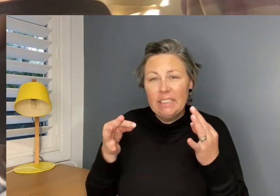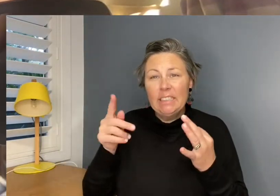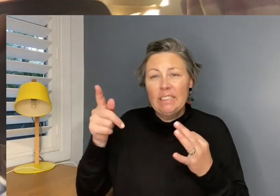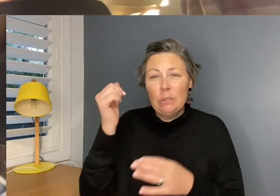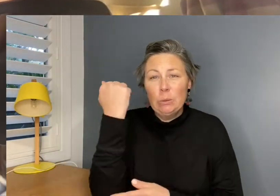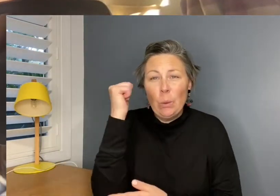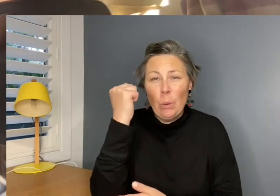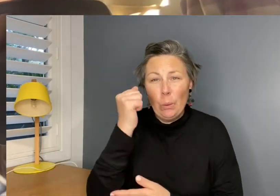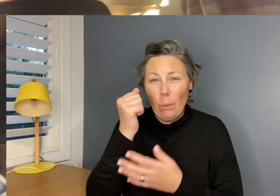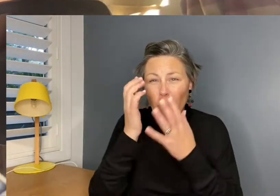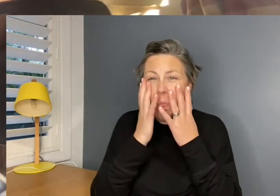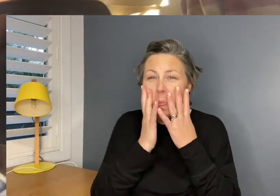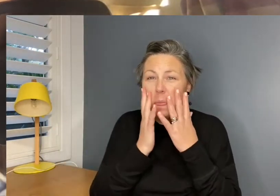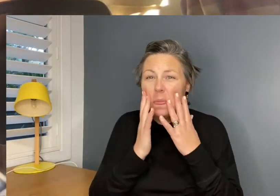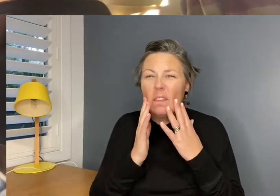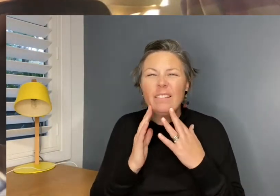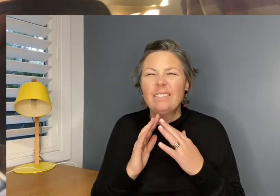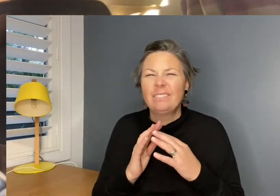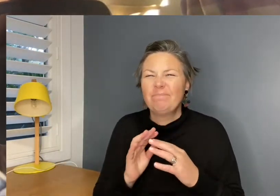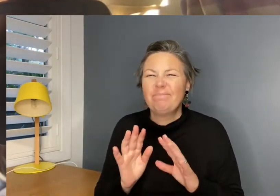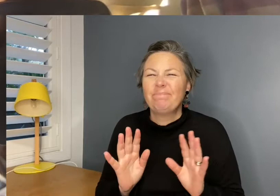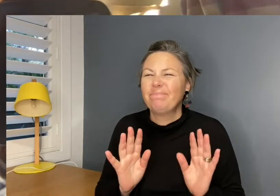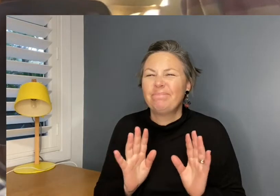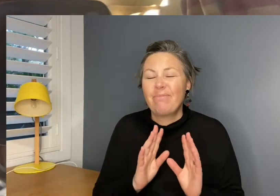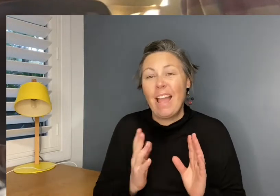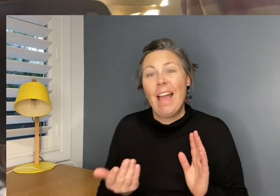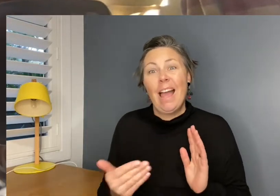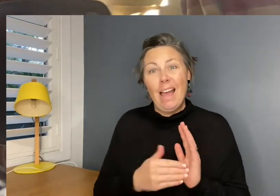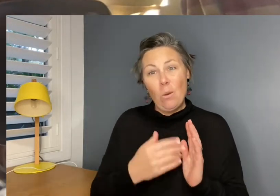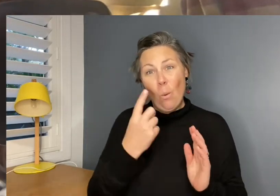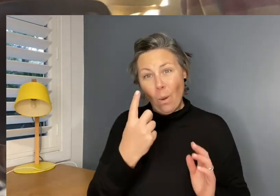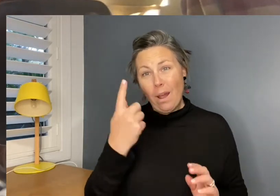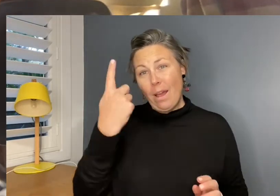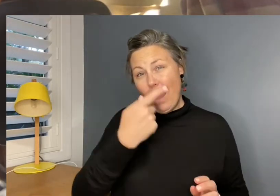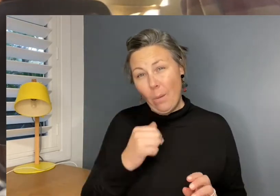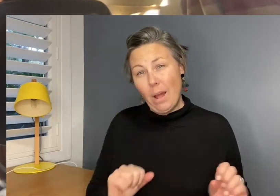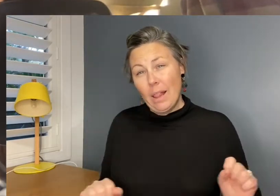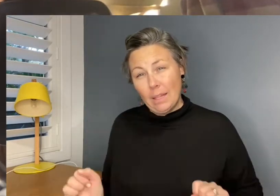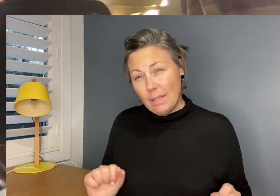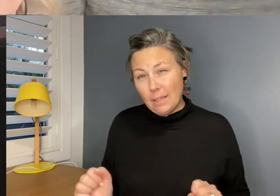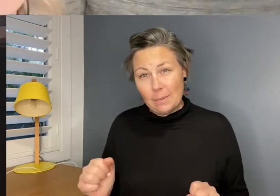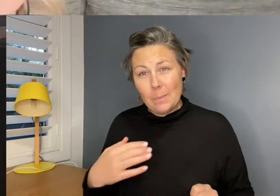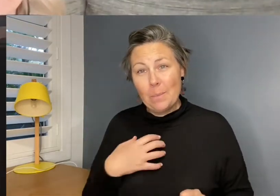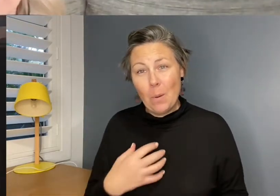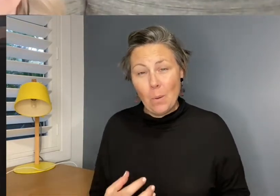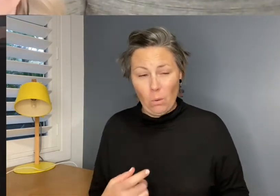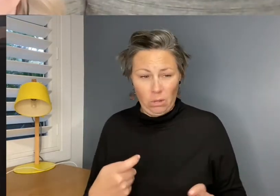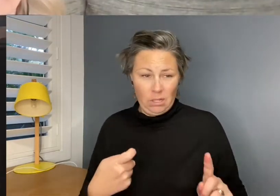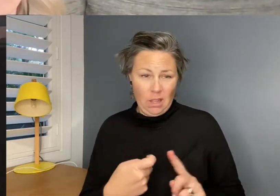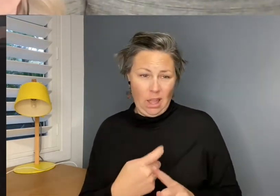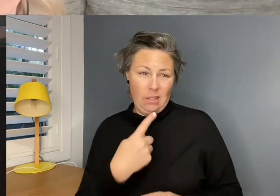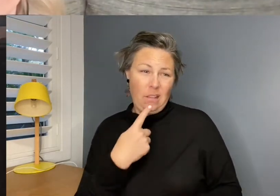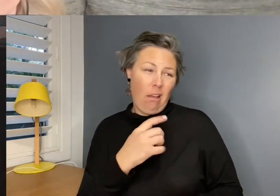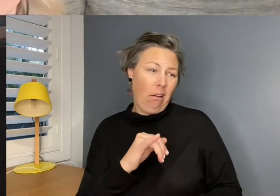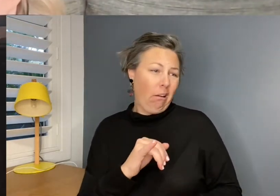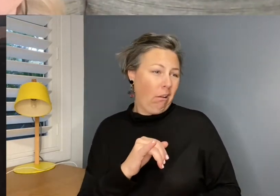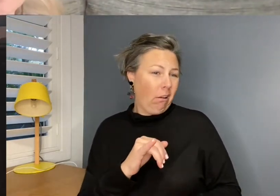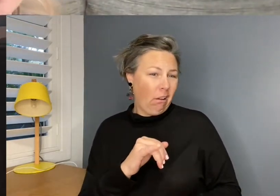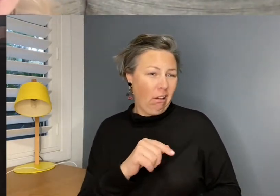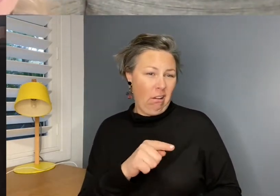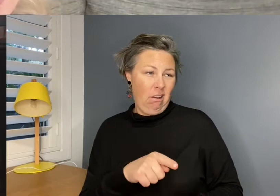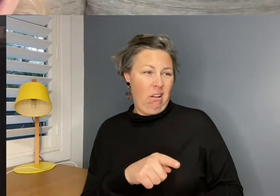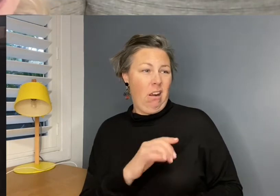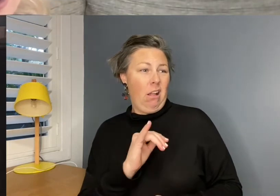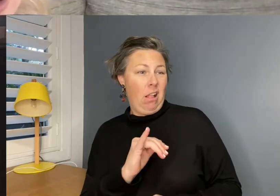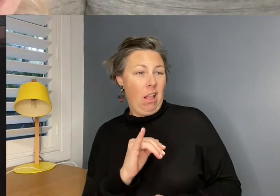over the sheets, all over her teddy bears. So then we were up for like another hour. That's full on, even like just